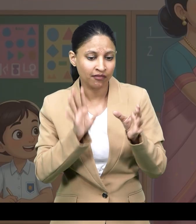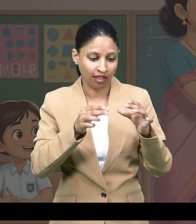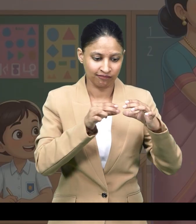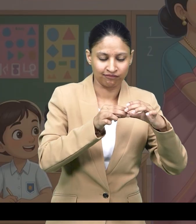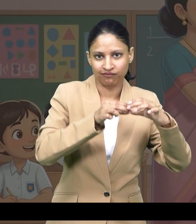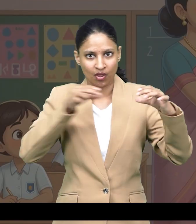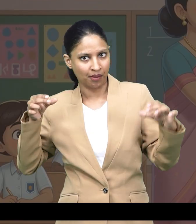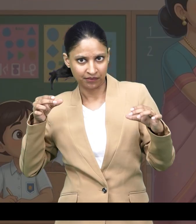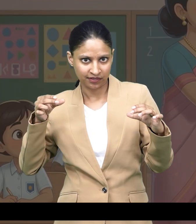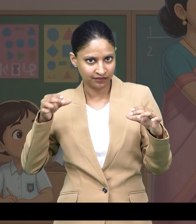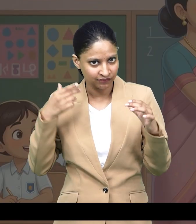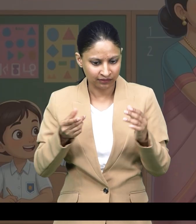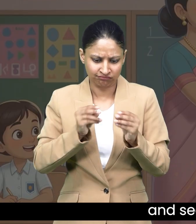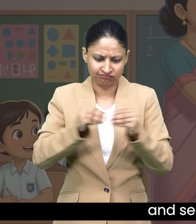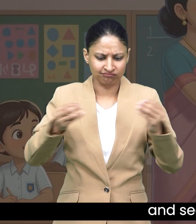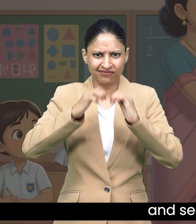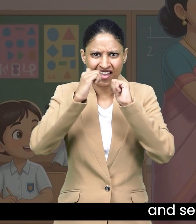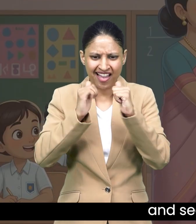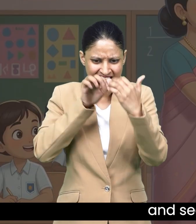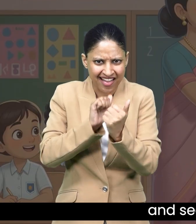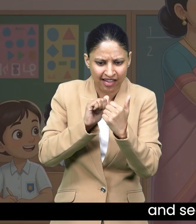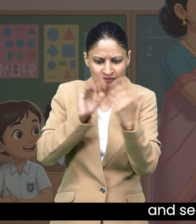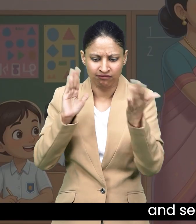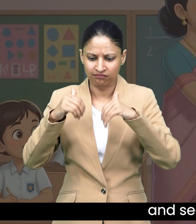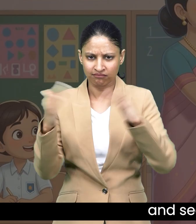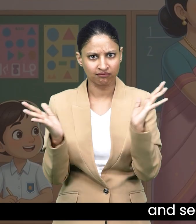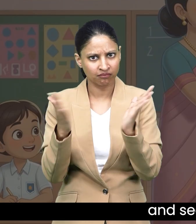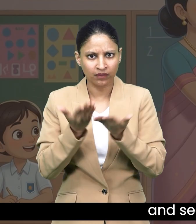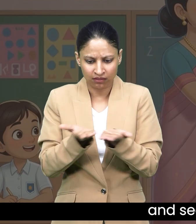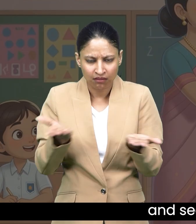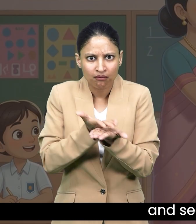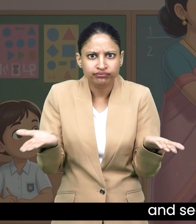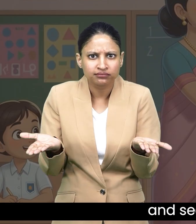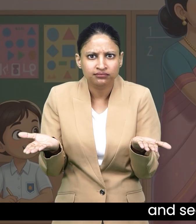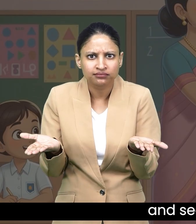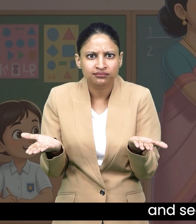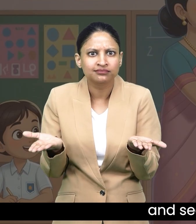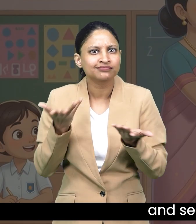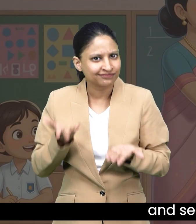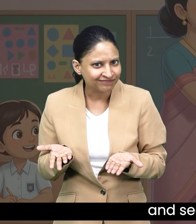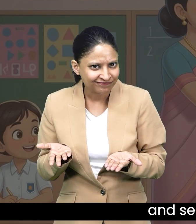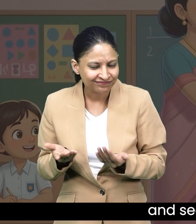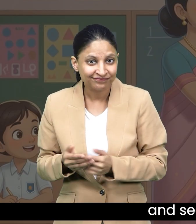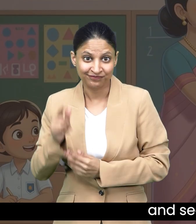said, "Let's open it up and see what it looks like when it's flat."